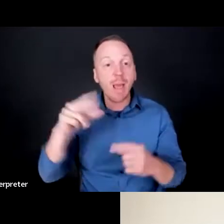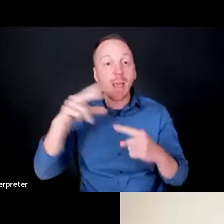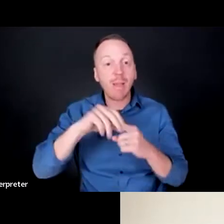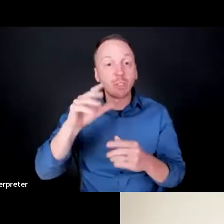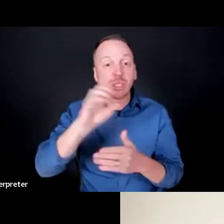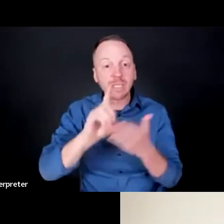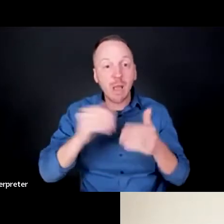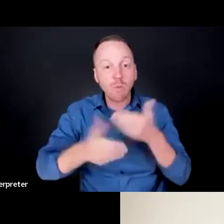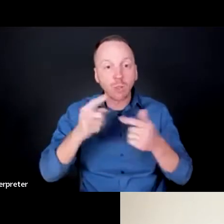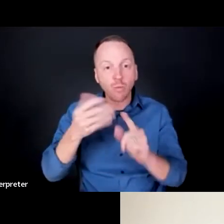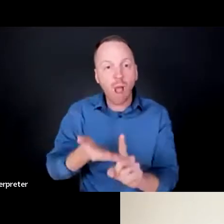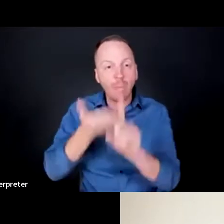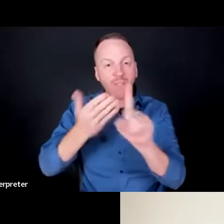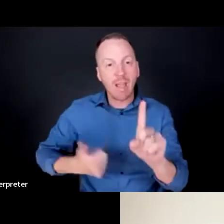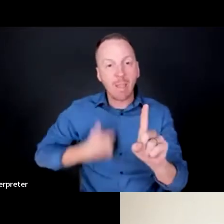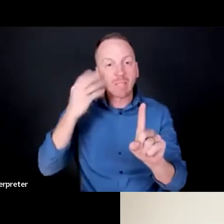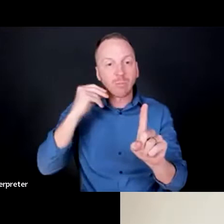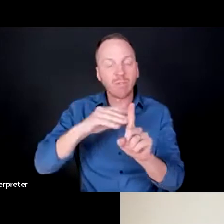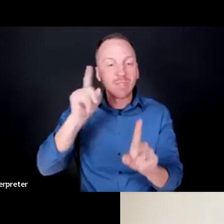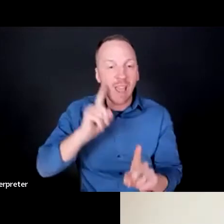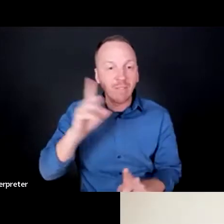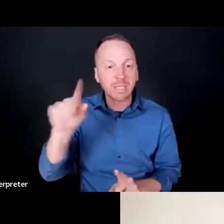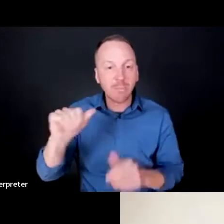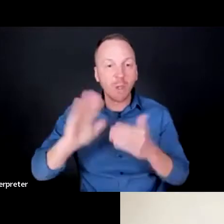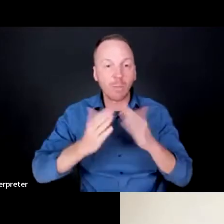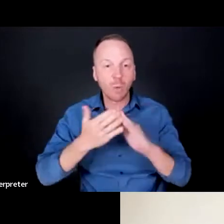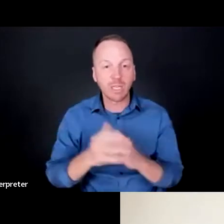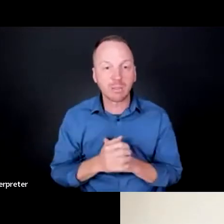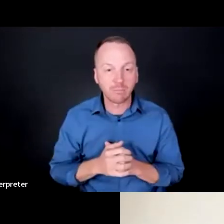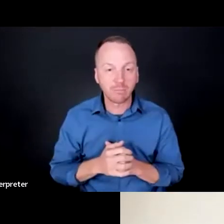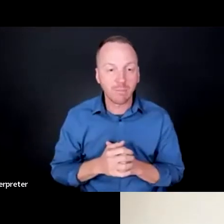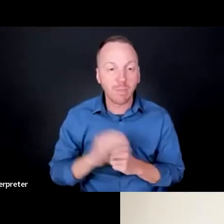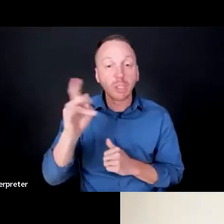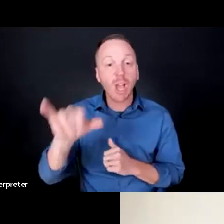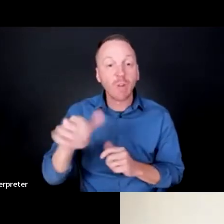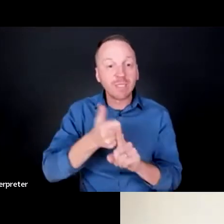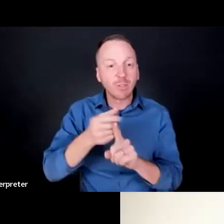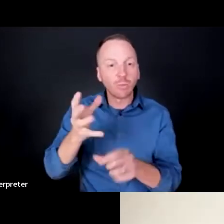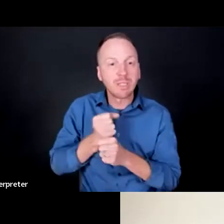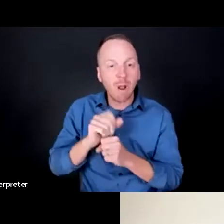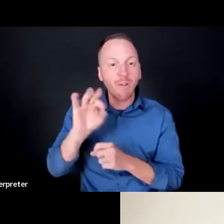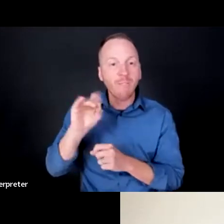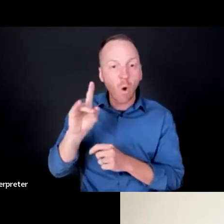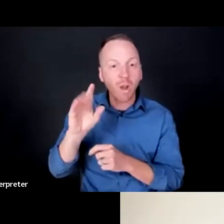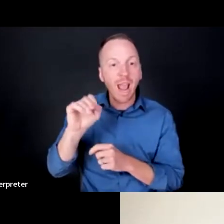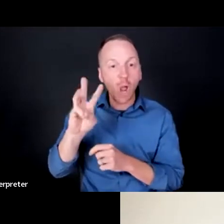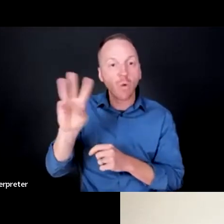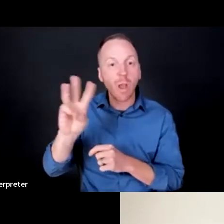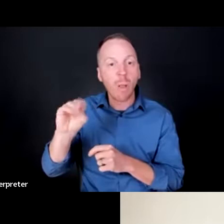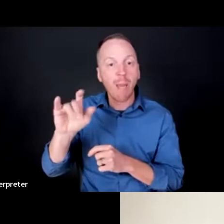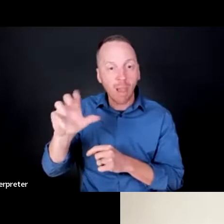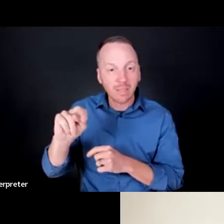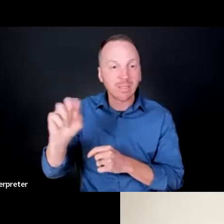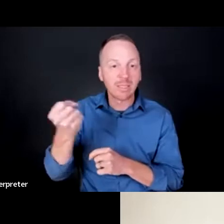process to uplift the lived experience of deaf and disabled communities. Jeffrey is a recipient of the Ford and Andrew W.